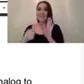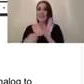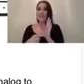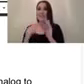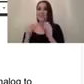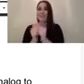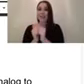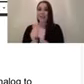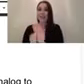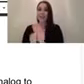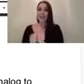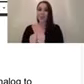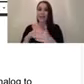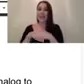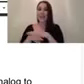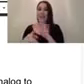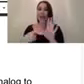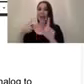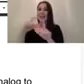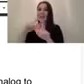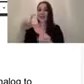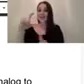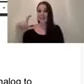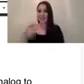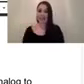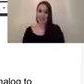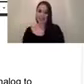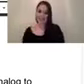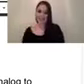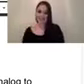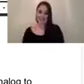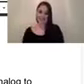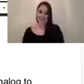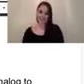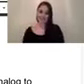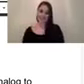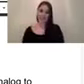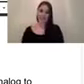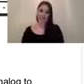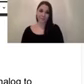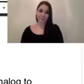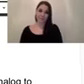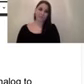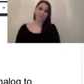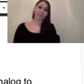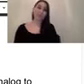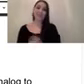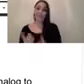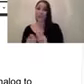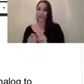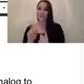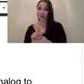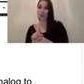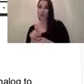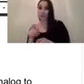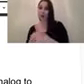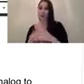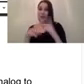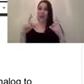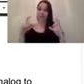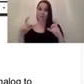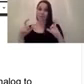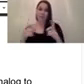the ADC, in the analog to digital converter of the camera. What this means?